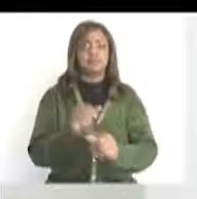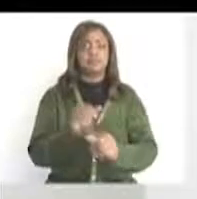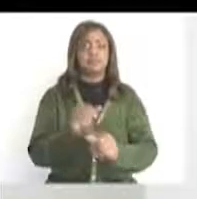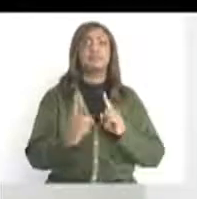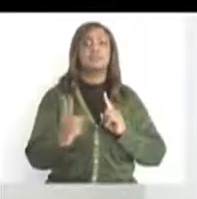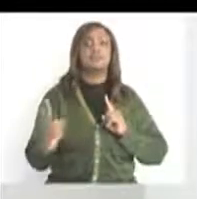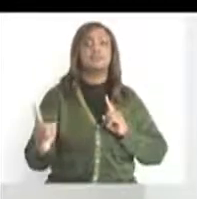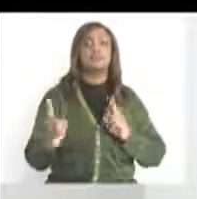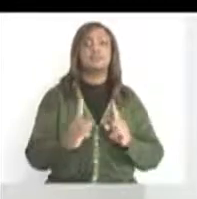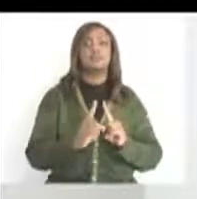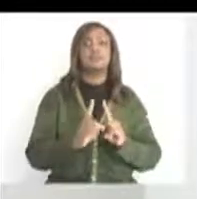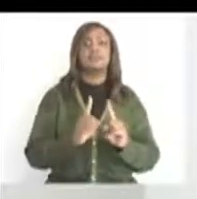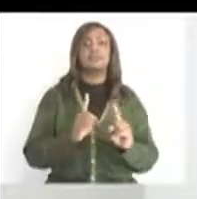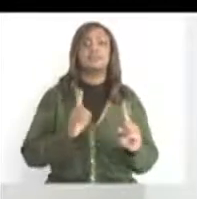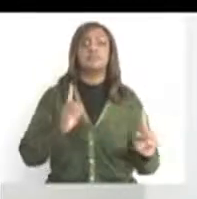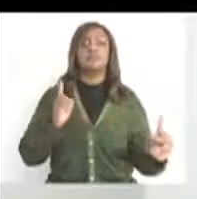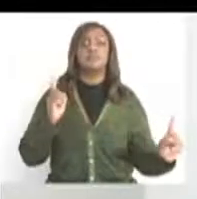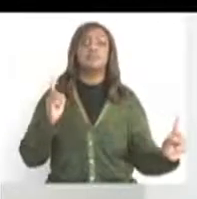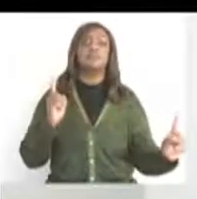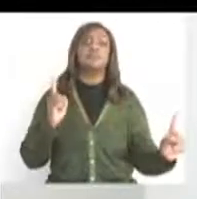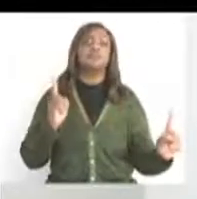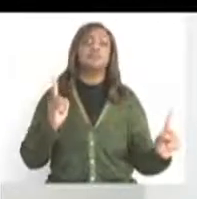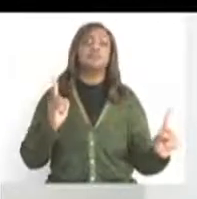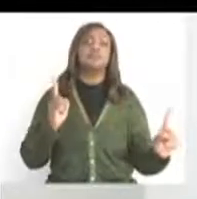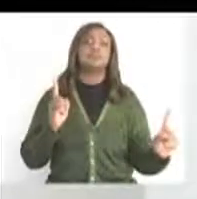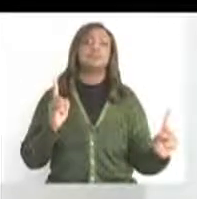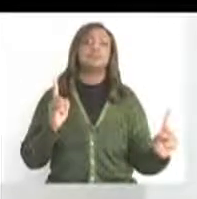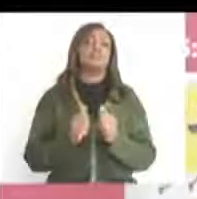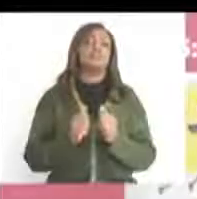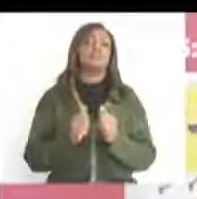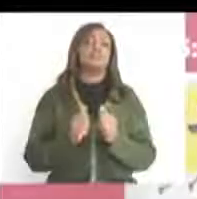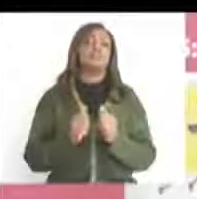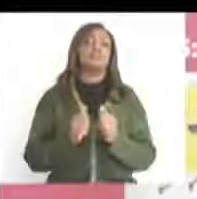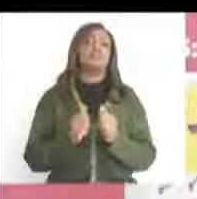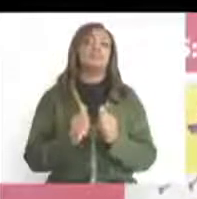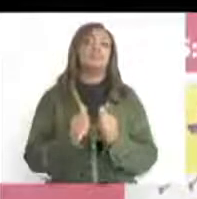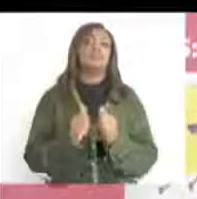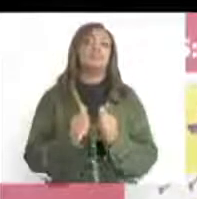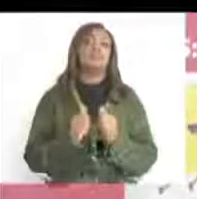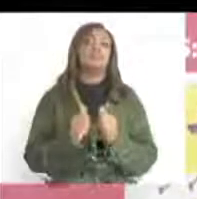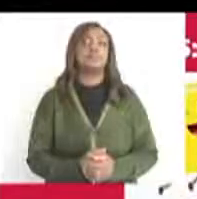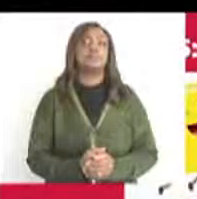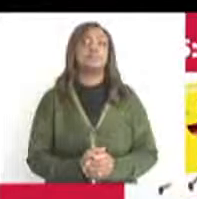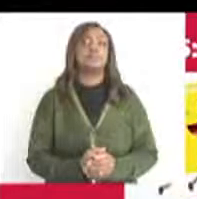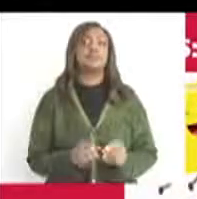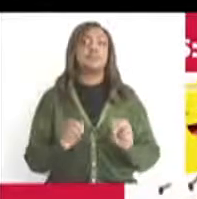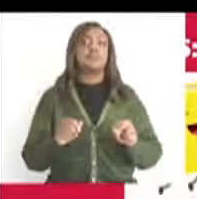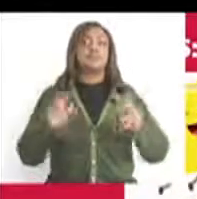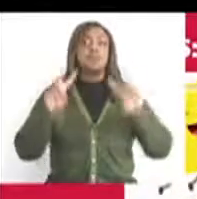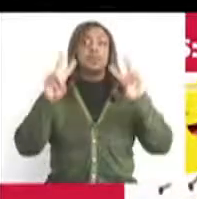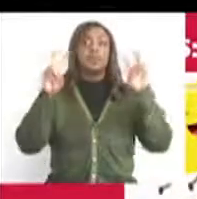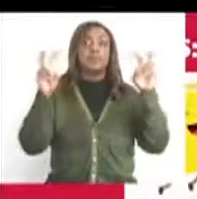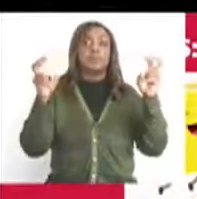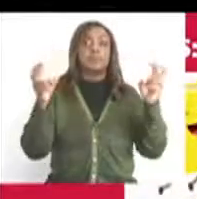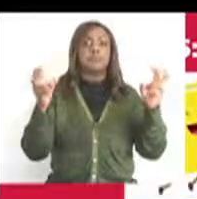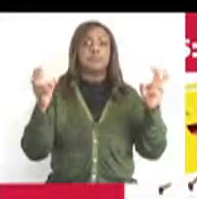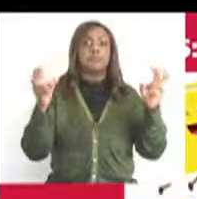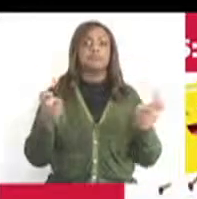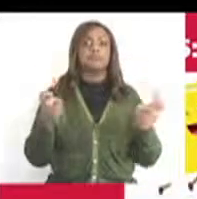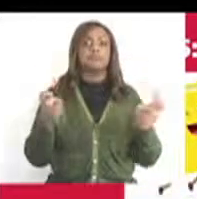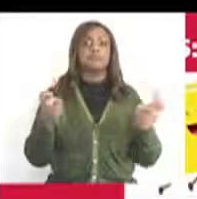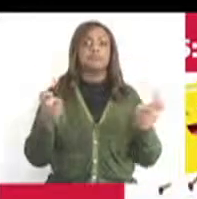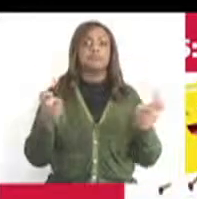if we are keeping a social distance. Very good. Well done. So our topic